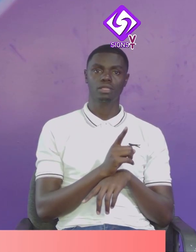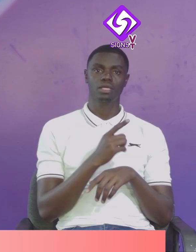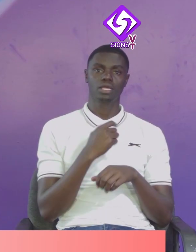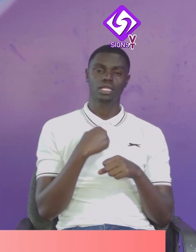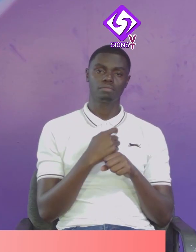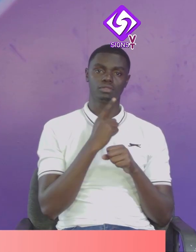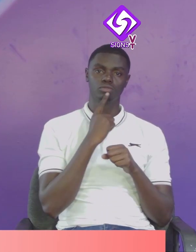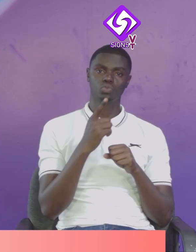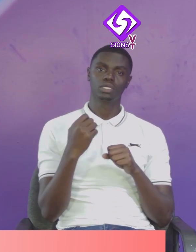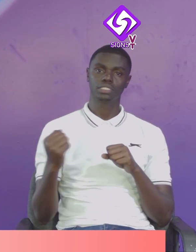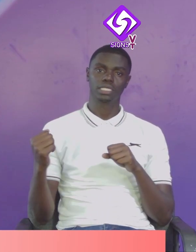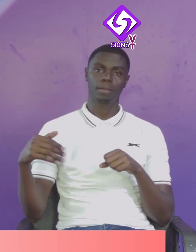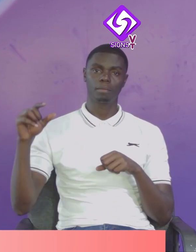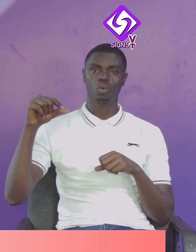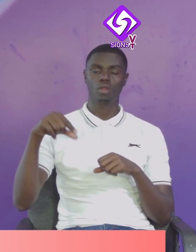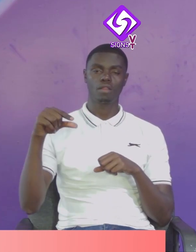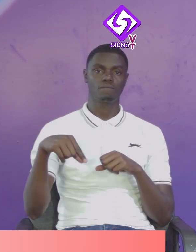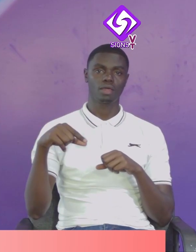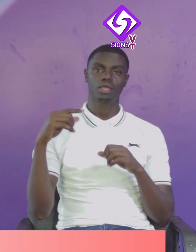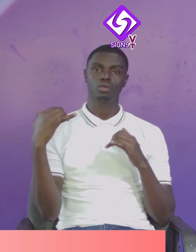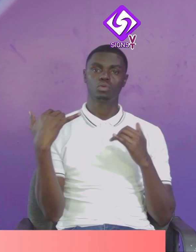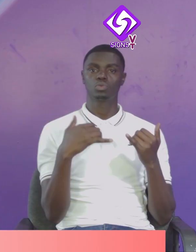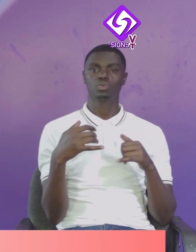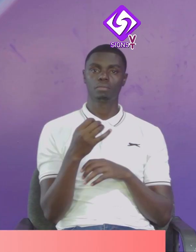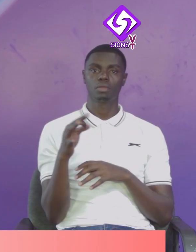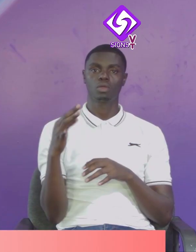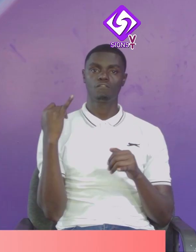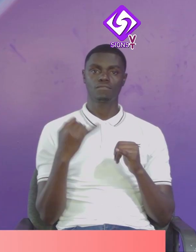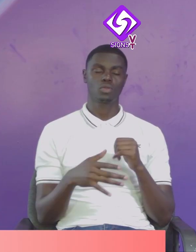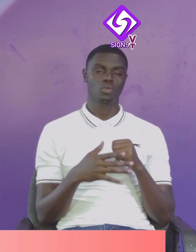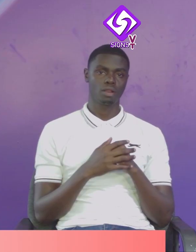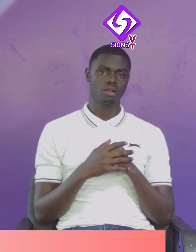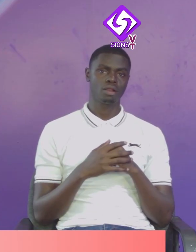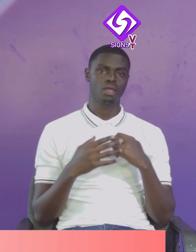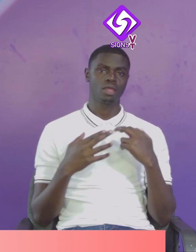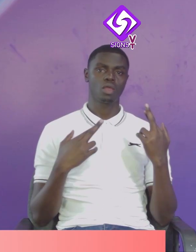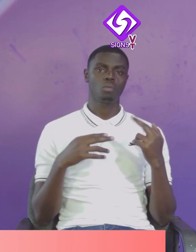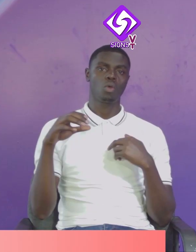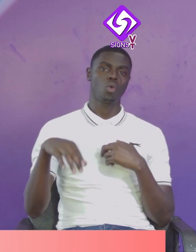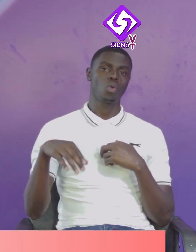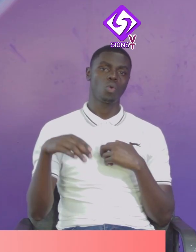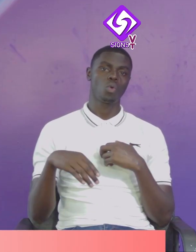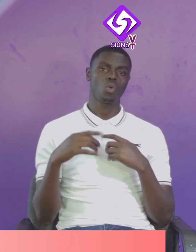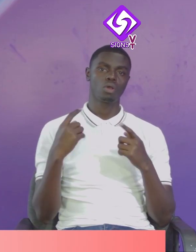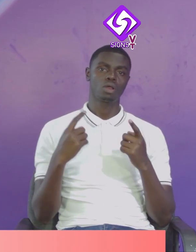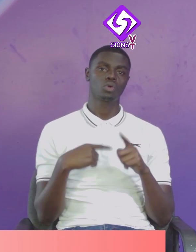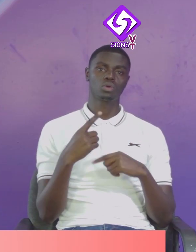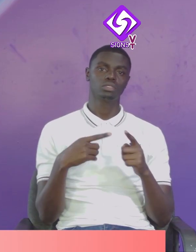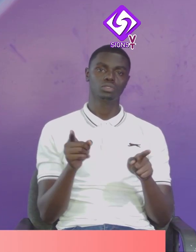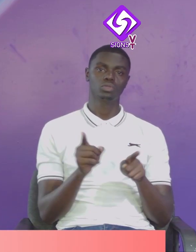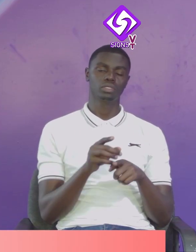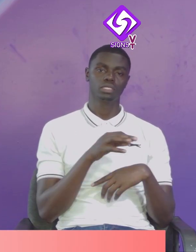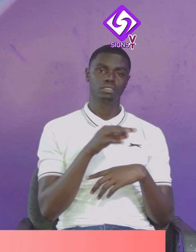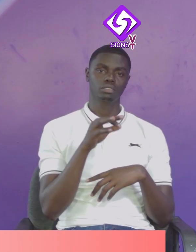side qualified to the playoffs, that is the final. And I hope DR Congo will continue with the same